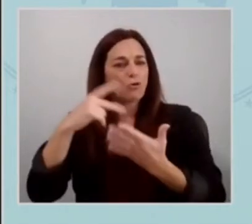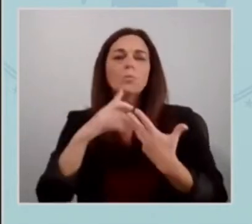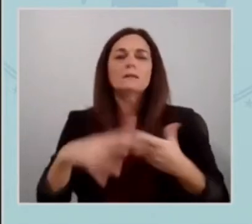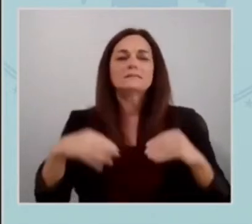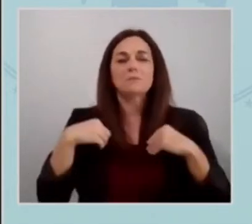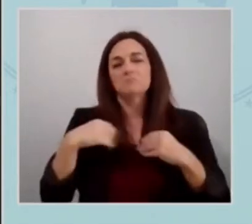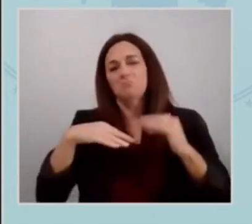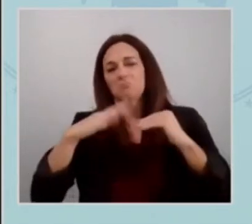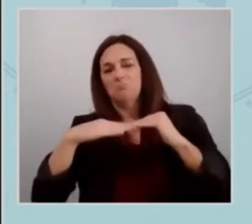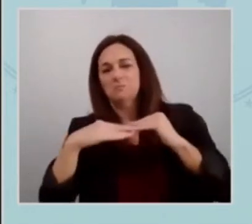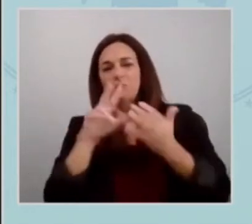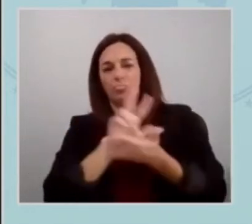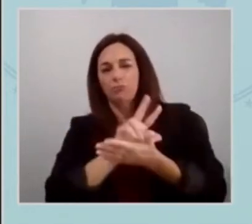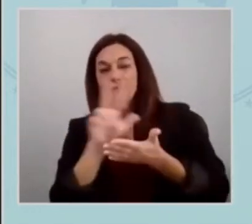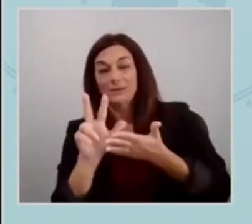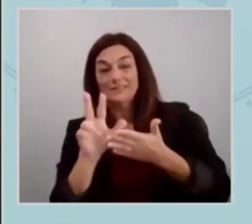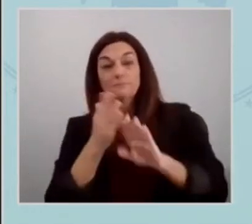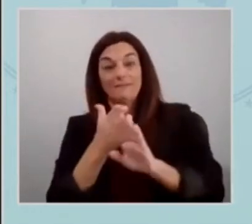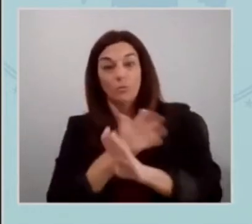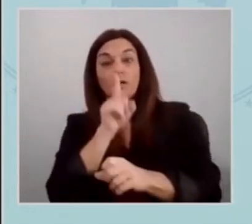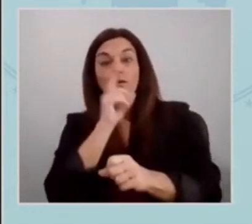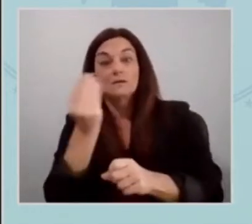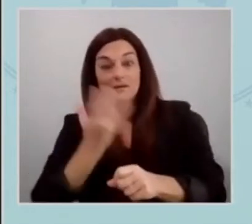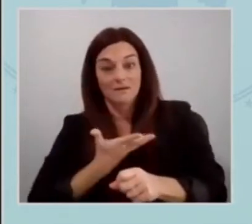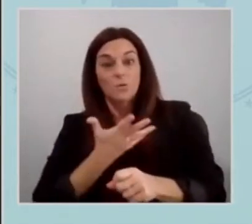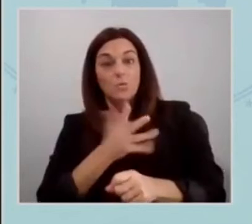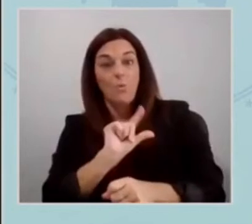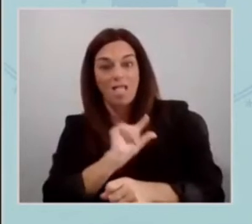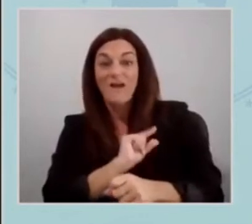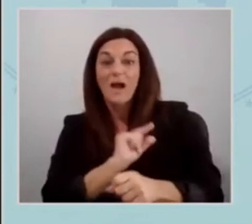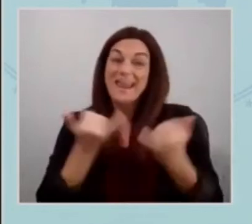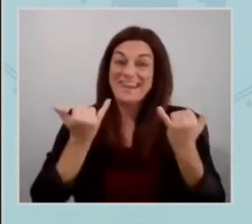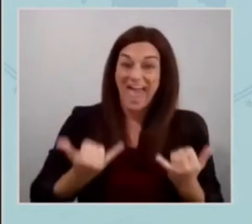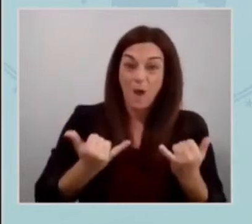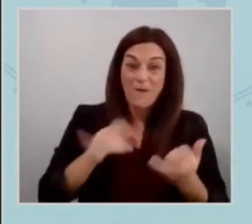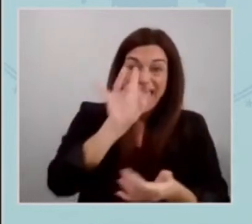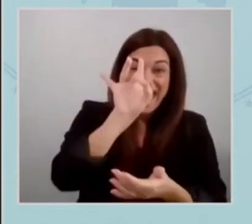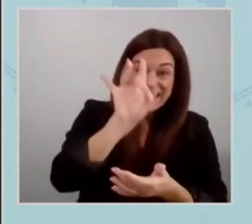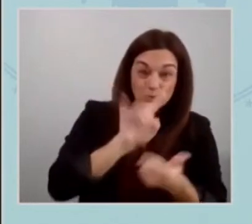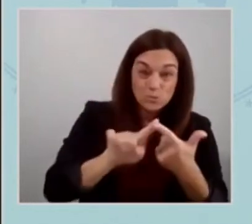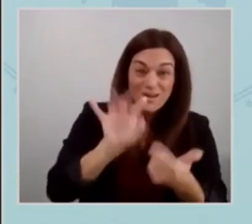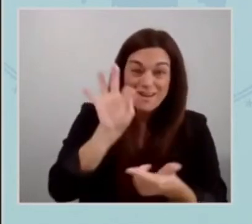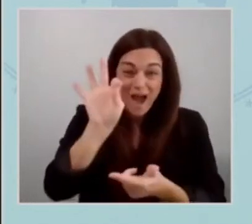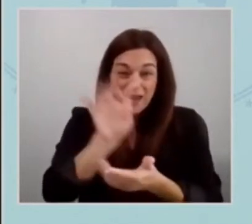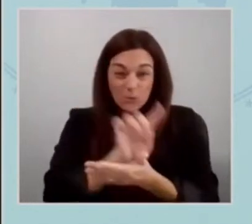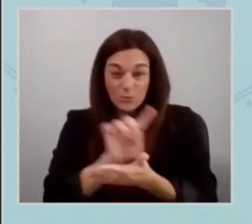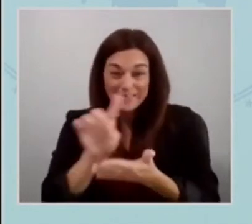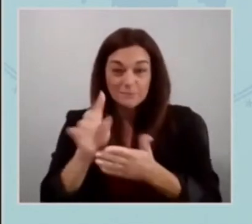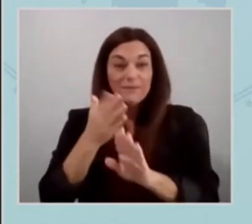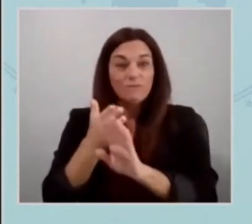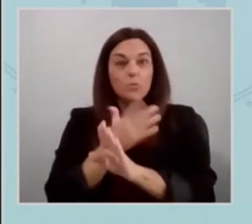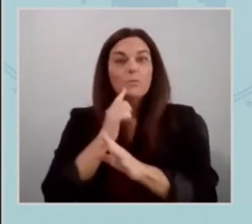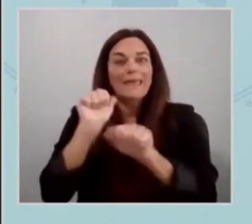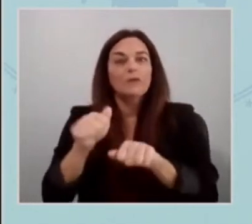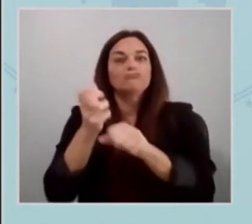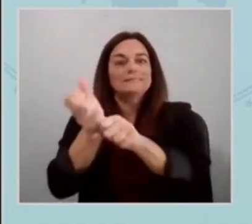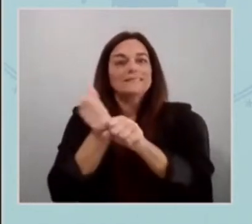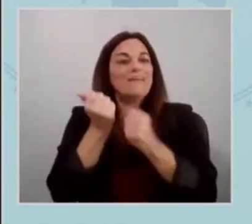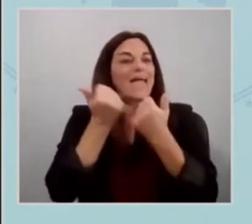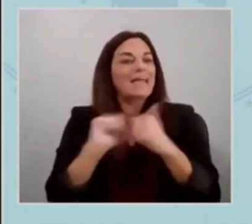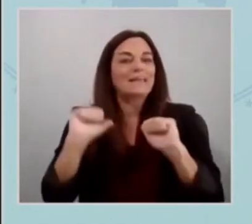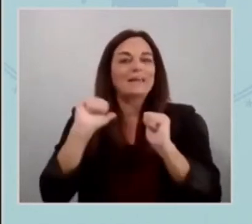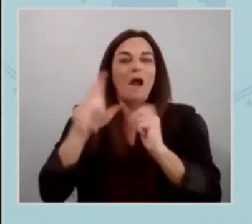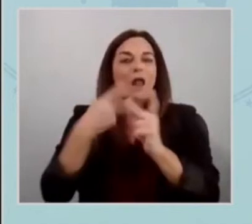some extension programs, they usually would take a minimum of 3 weeks before we would qualify. Now you have anywhere